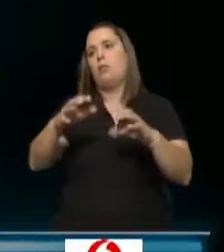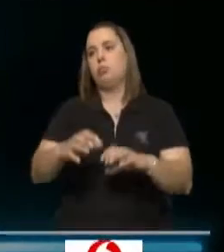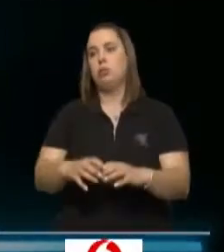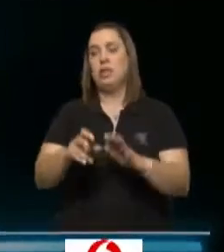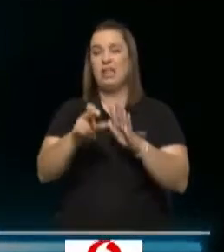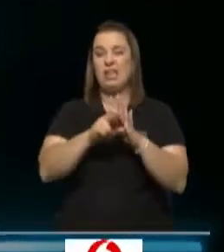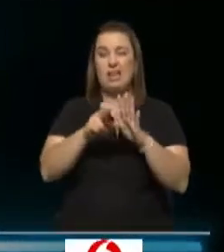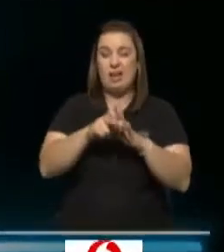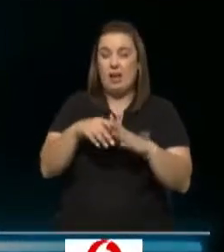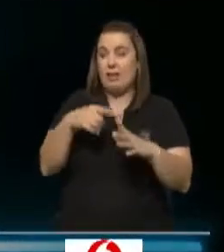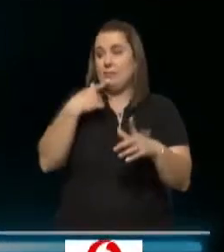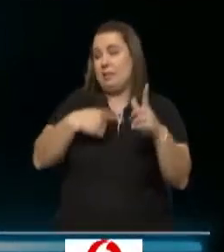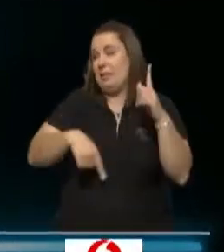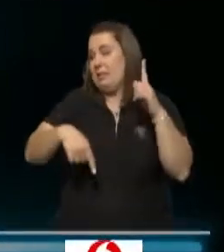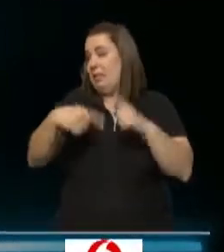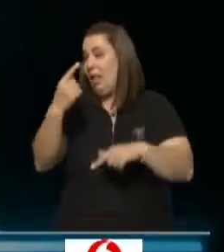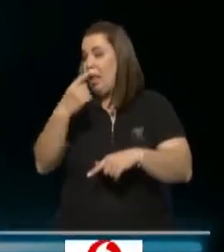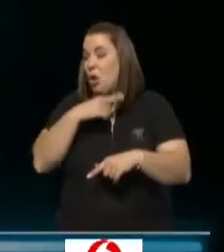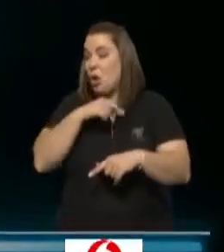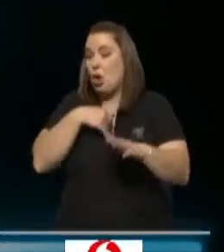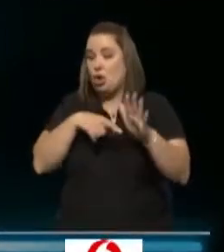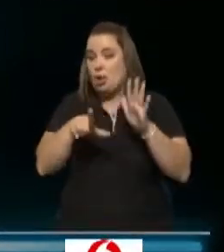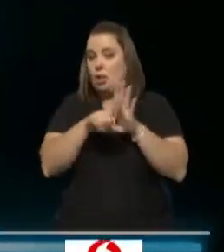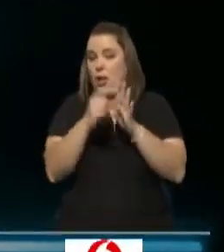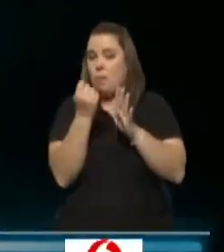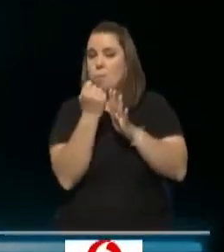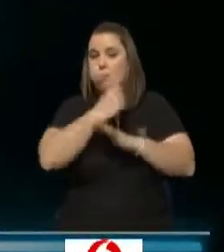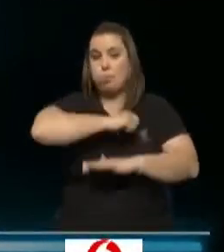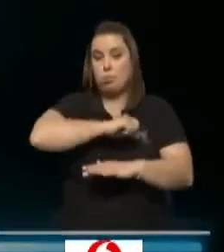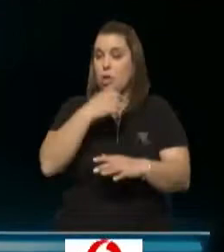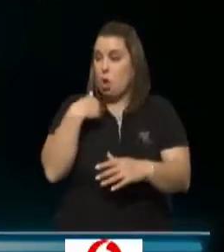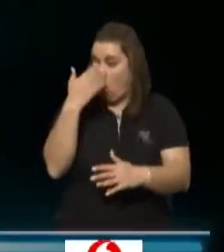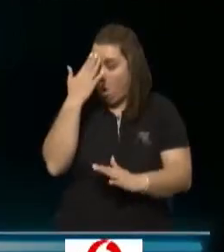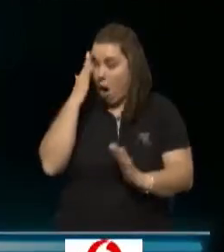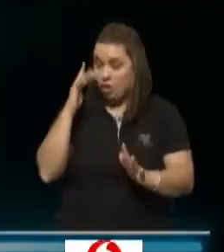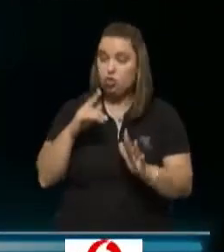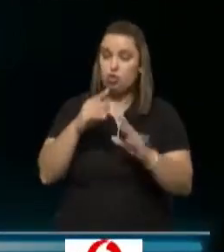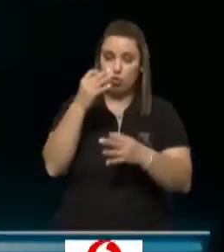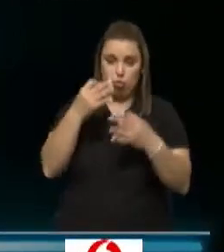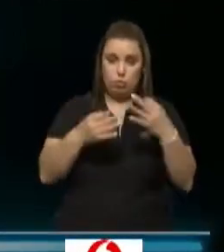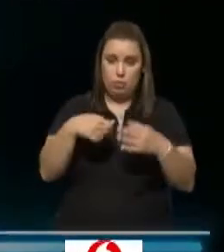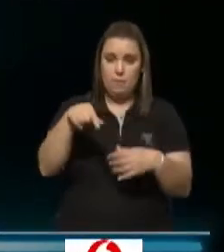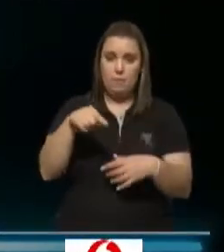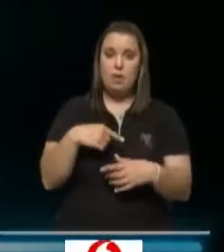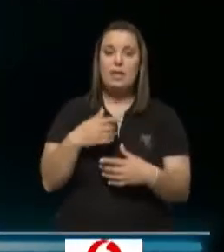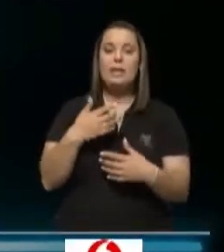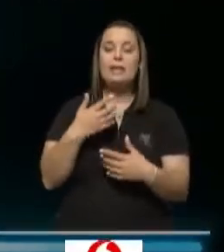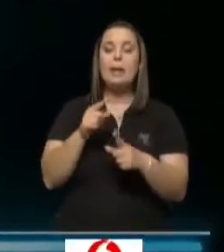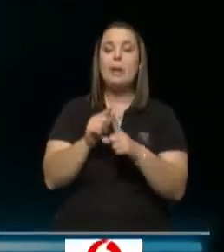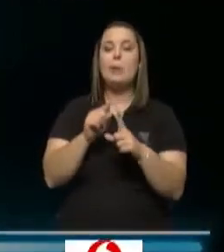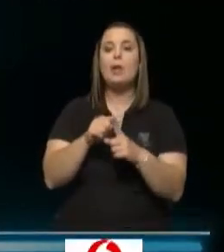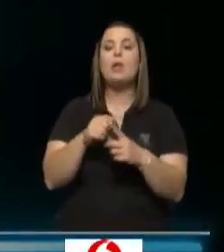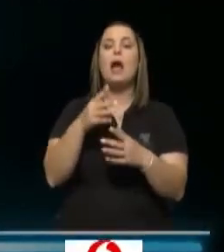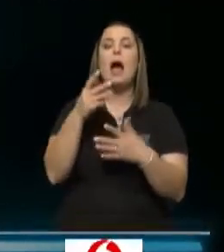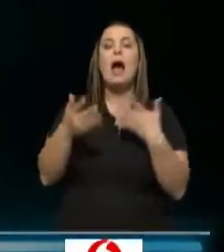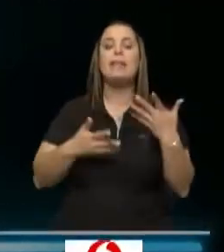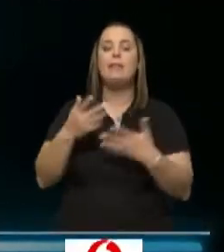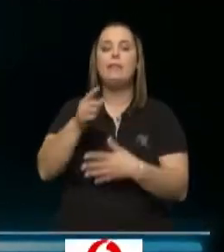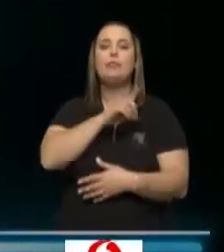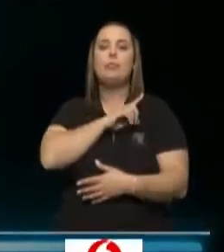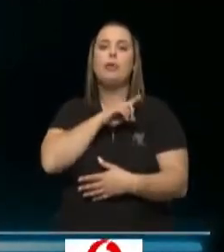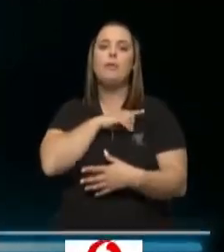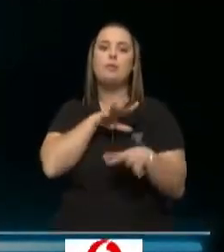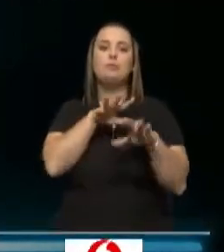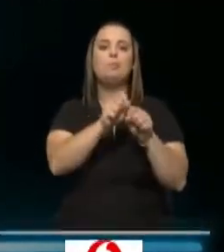disincentive investment with an absurd rule that we considered illegal, and we've taken this to court,